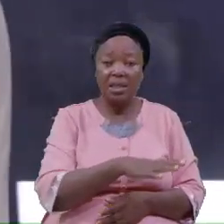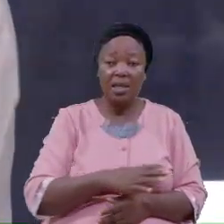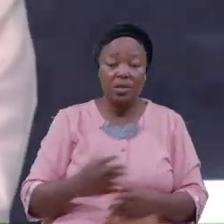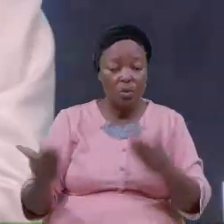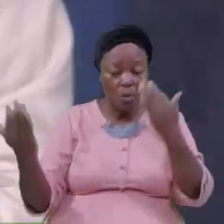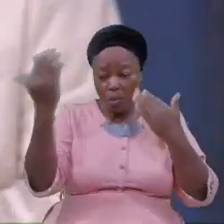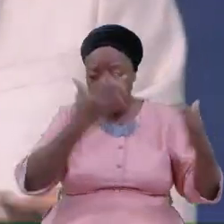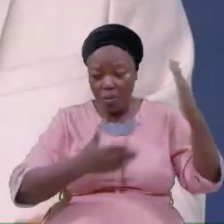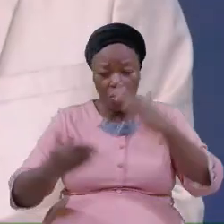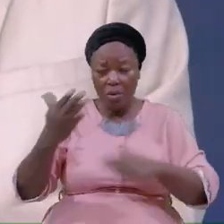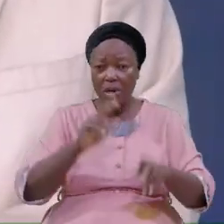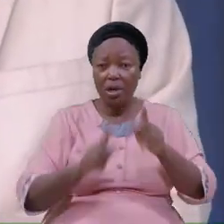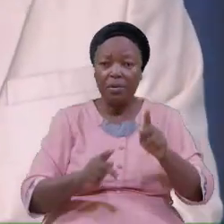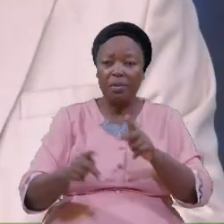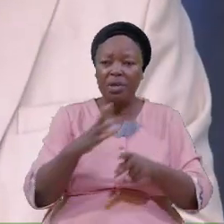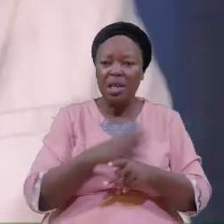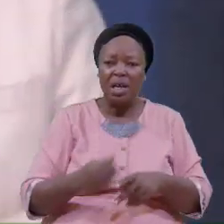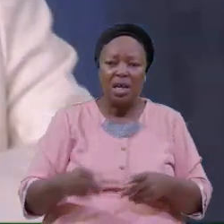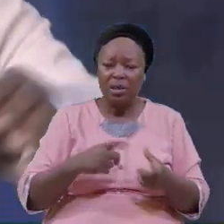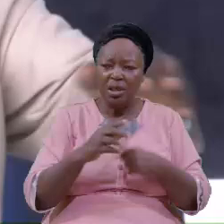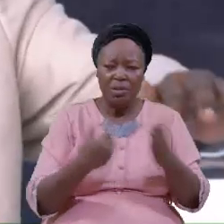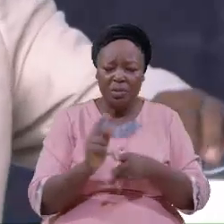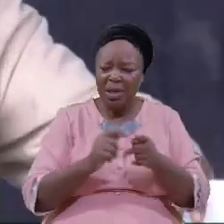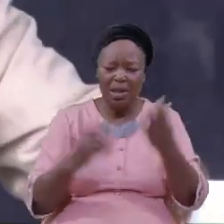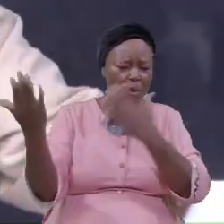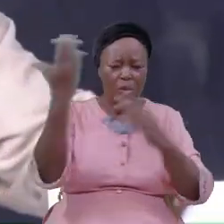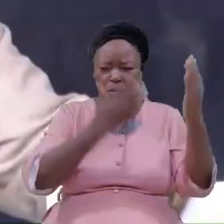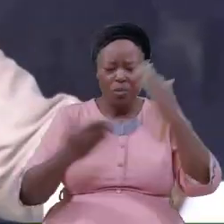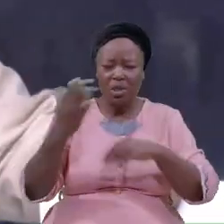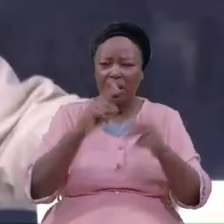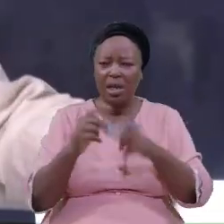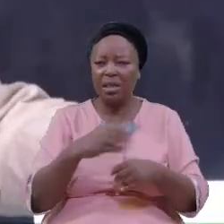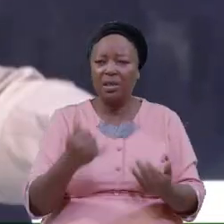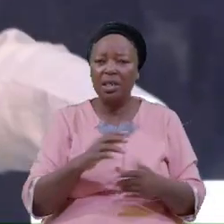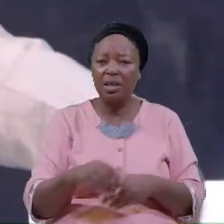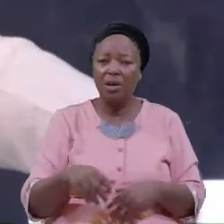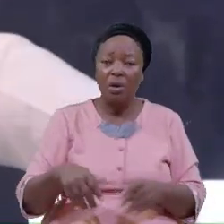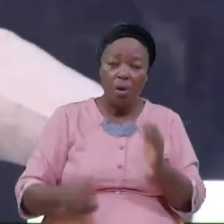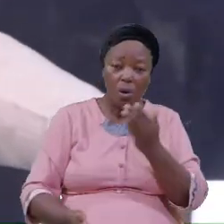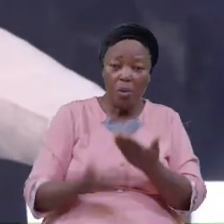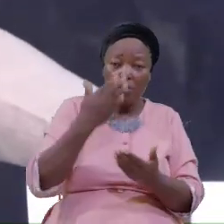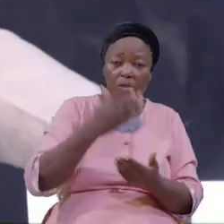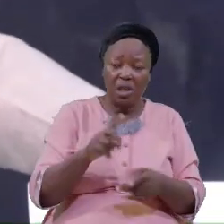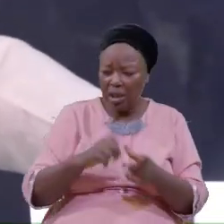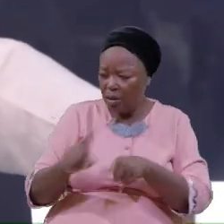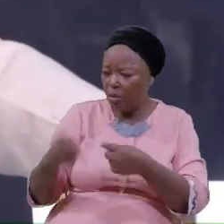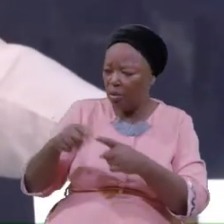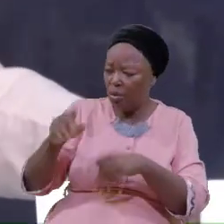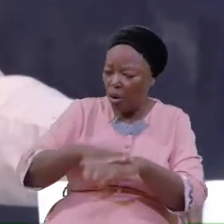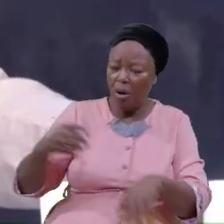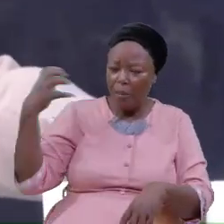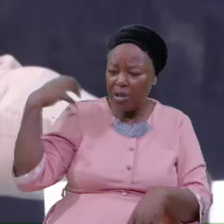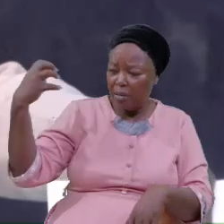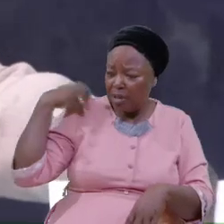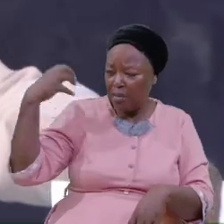do. The anxious people, that's what they always do. And they went there, Master, don't you care that